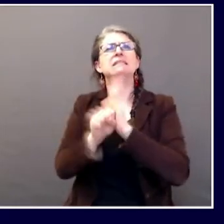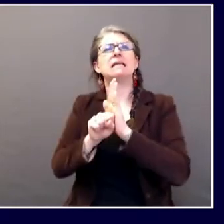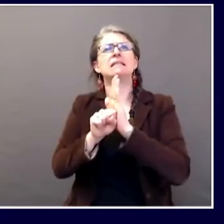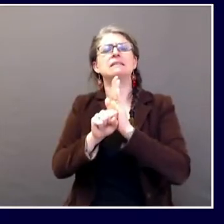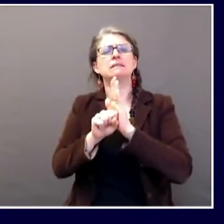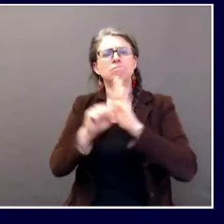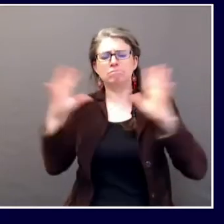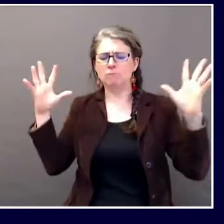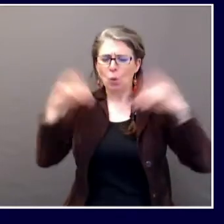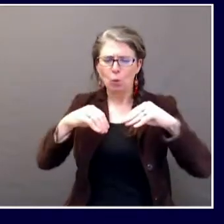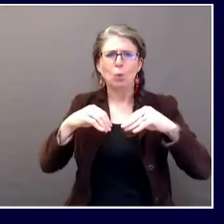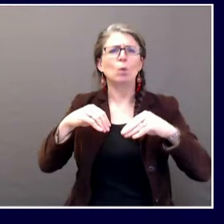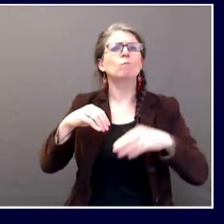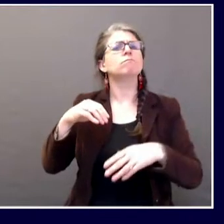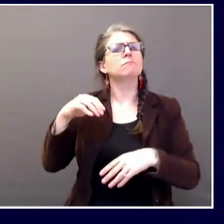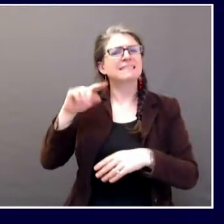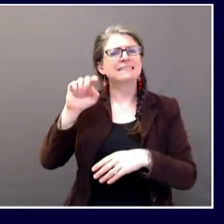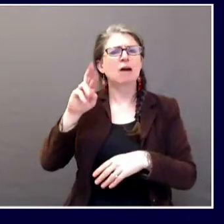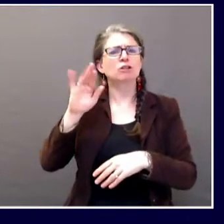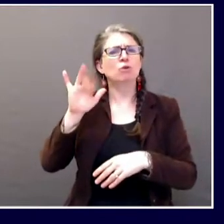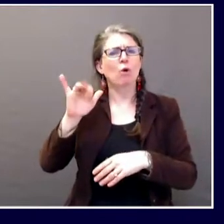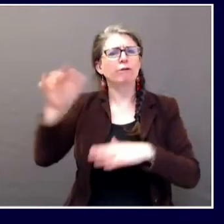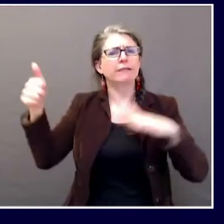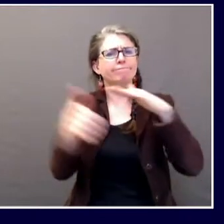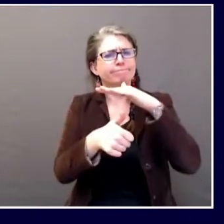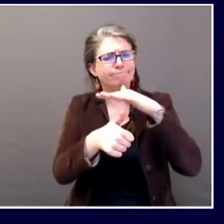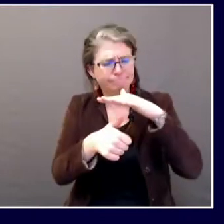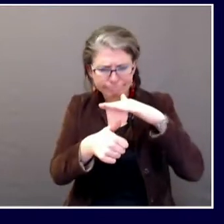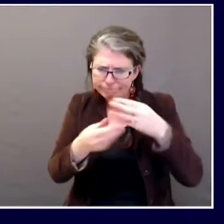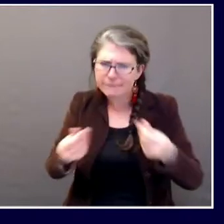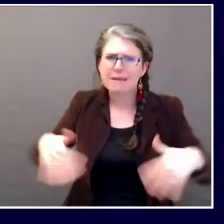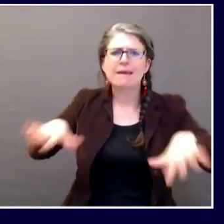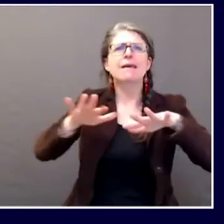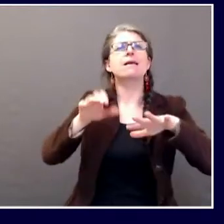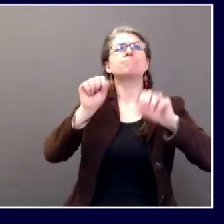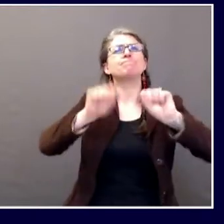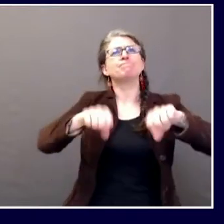fact developed. It is called VAMS, and there are a small handful of states, I believe